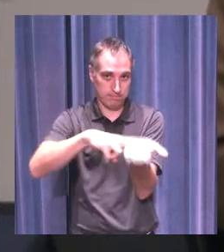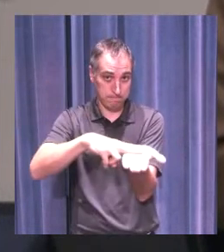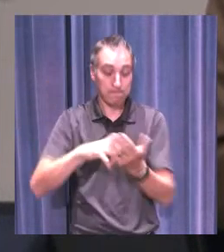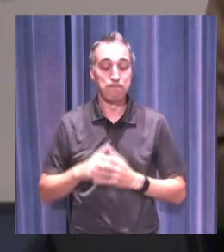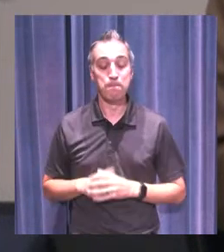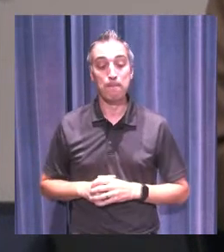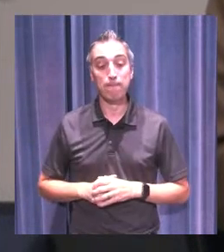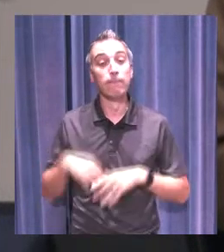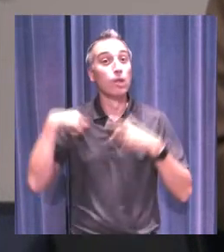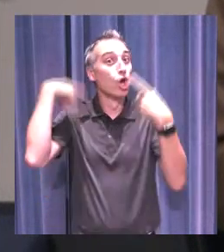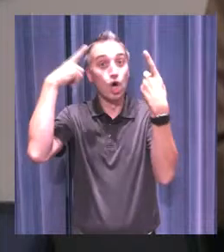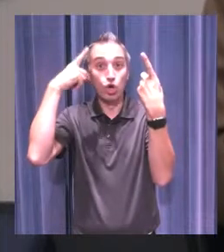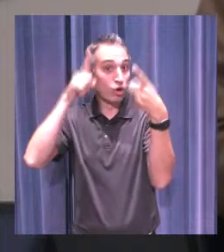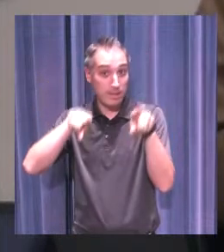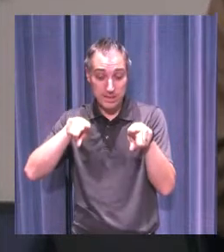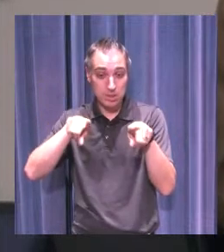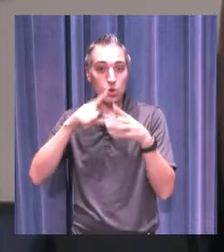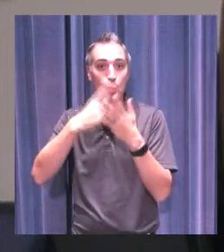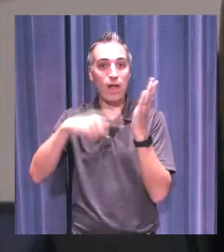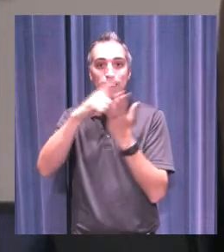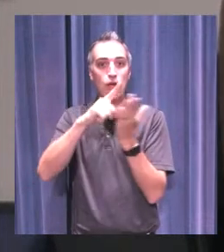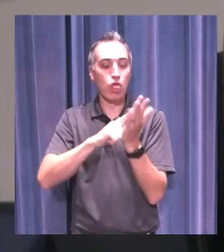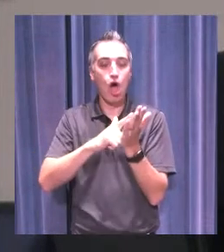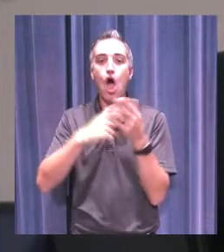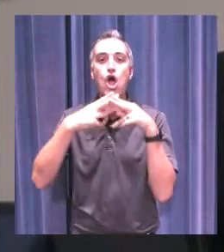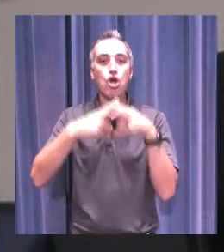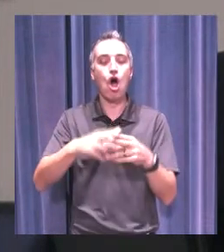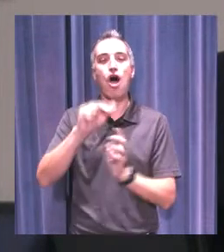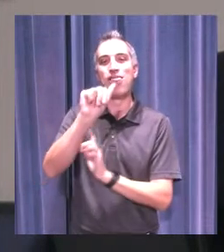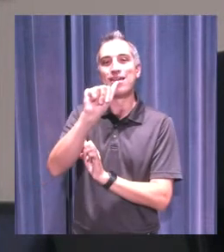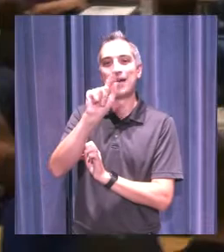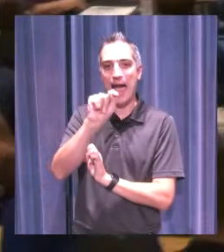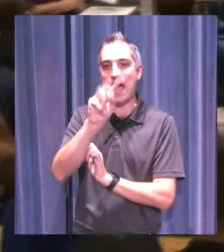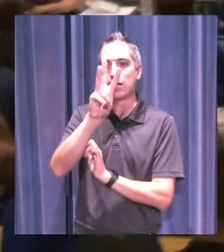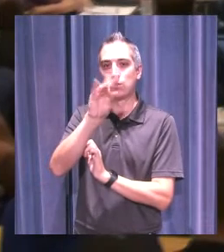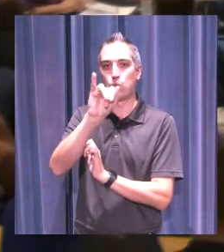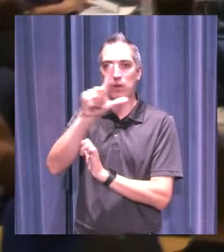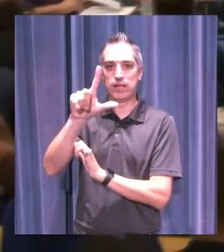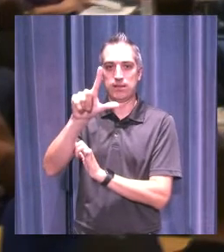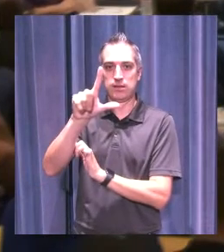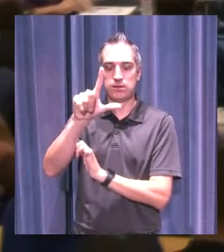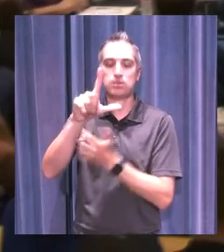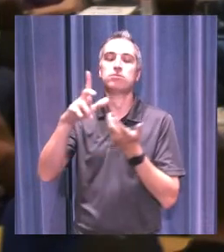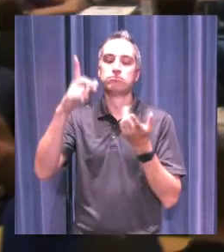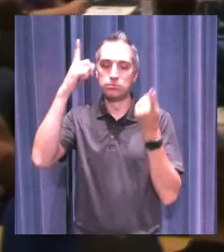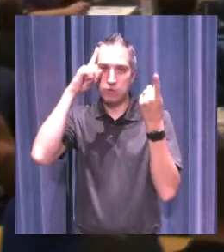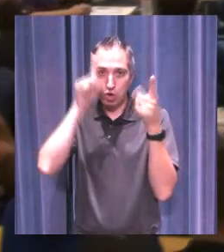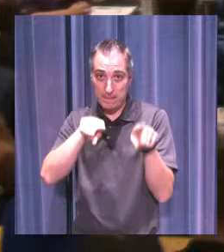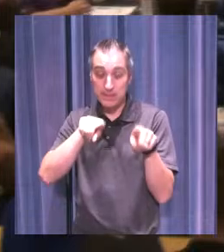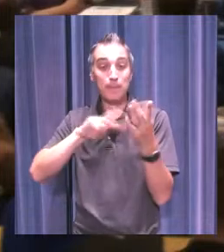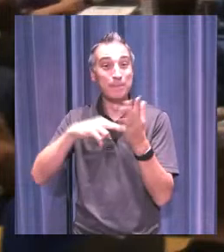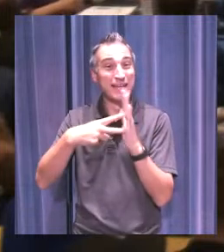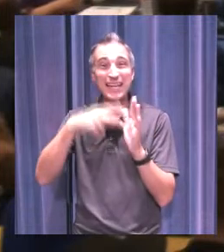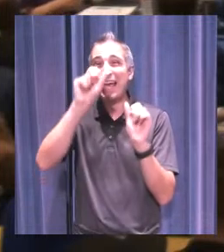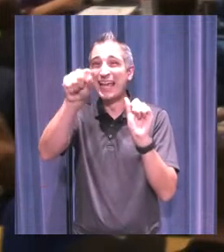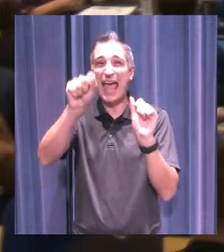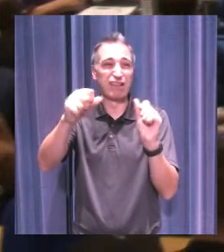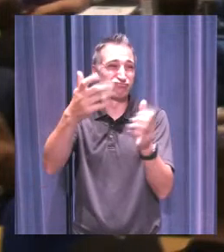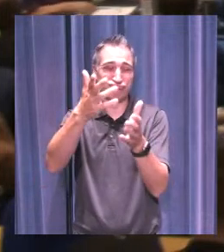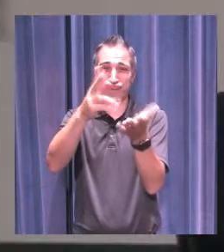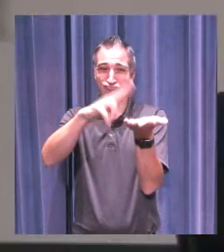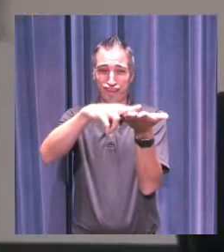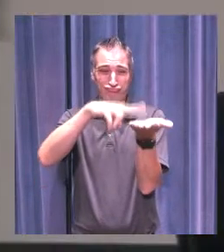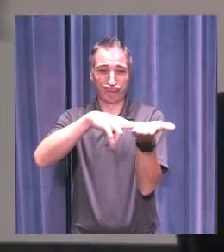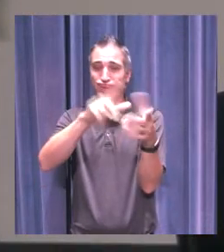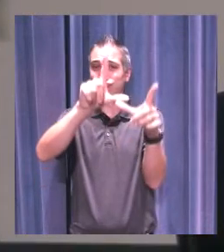The agreement is what the law calls an at-will agreement, meaning that it can be terminated at any time for any reason or no reason at